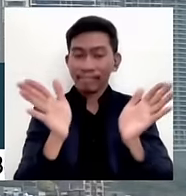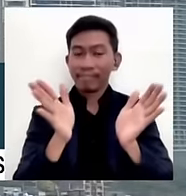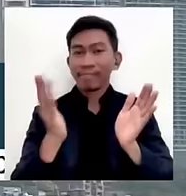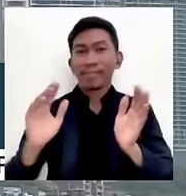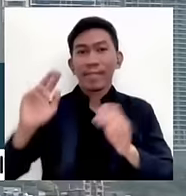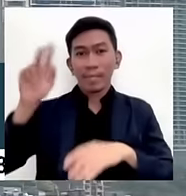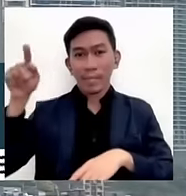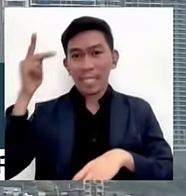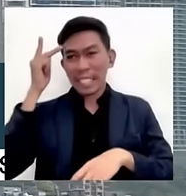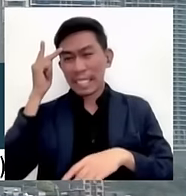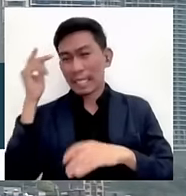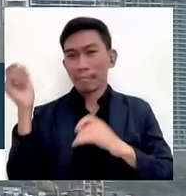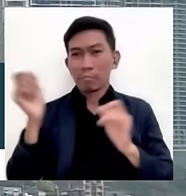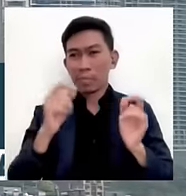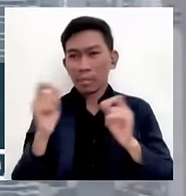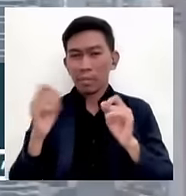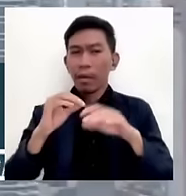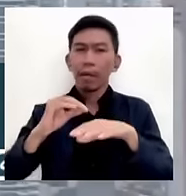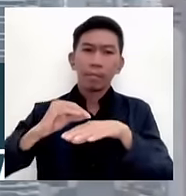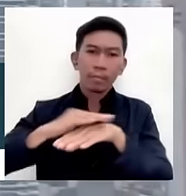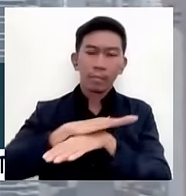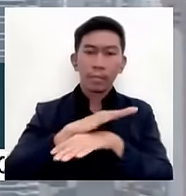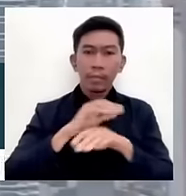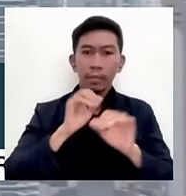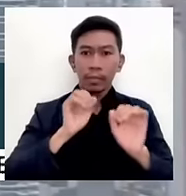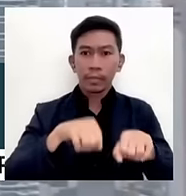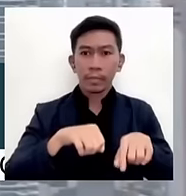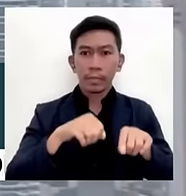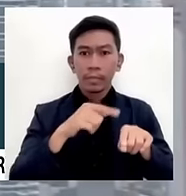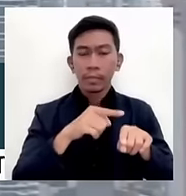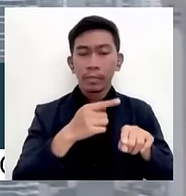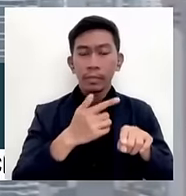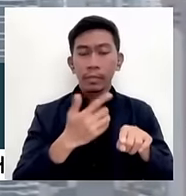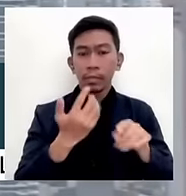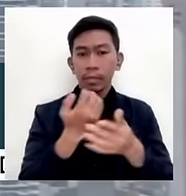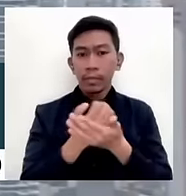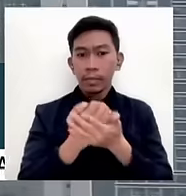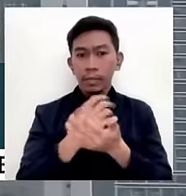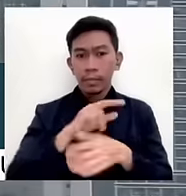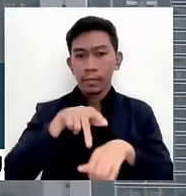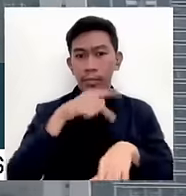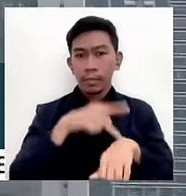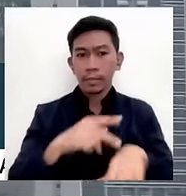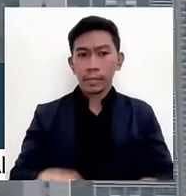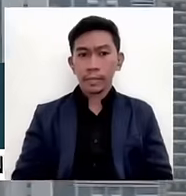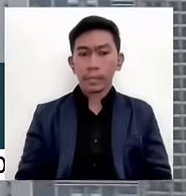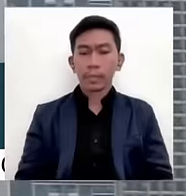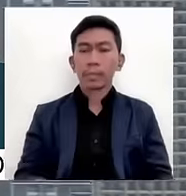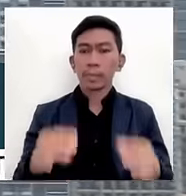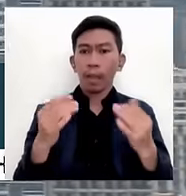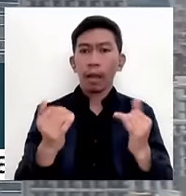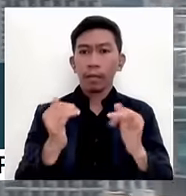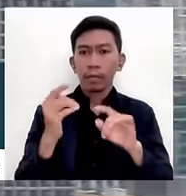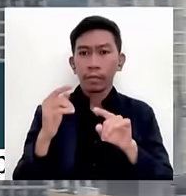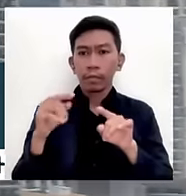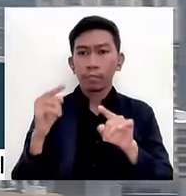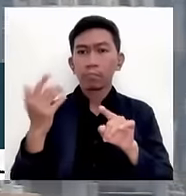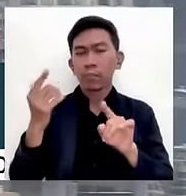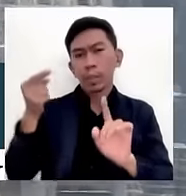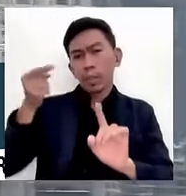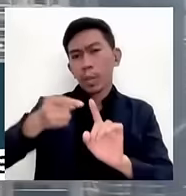instability will hurt the economy and may turn off investors. He asserted that they maintain a growth target for this year of